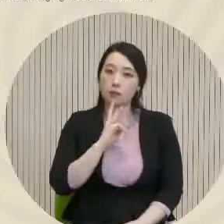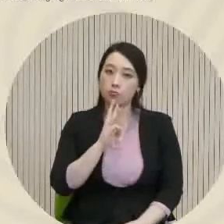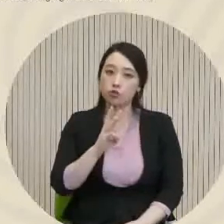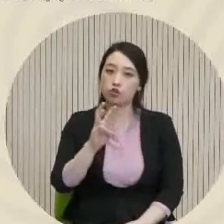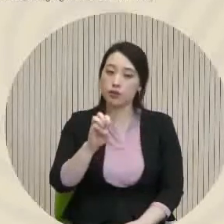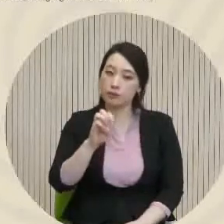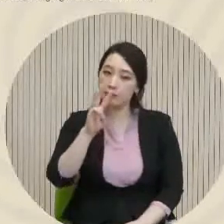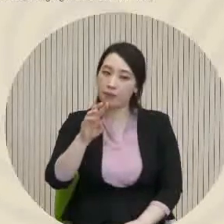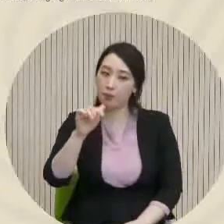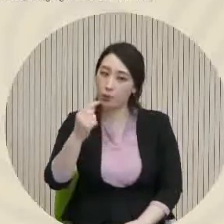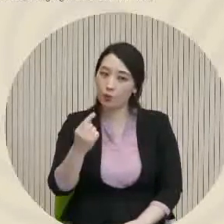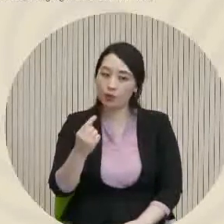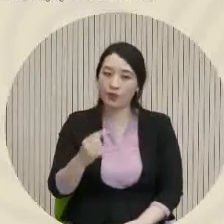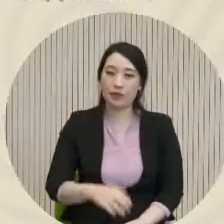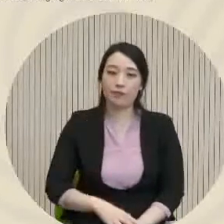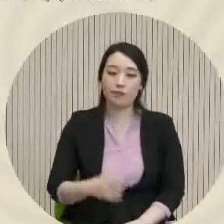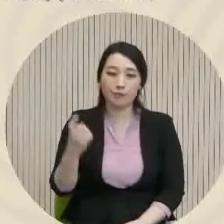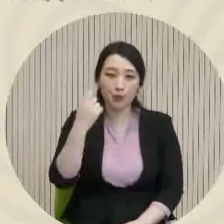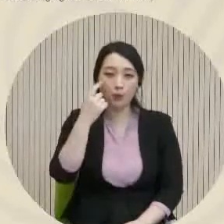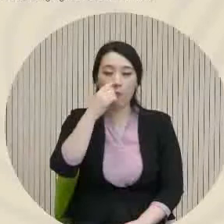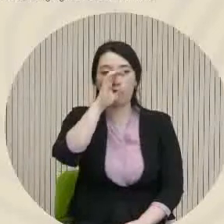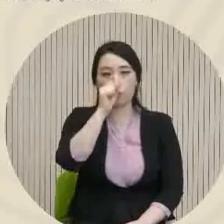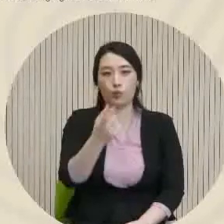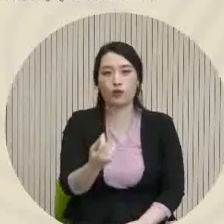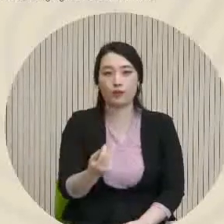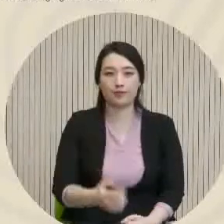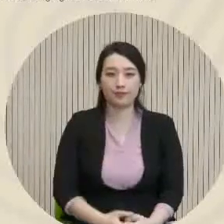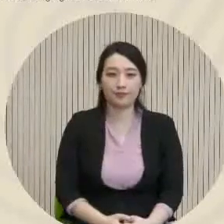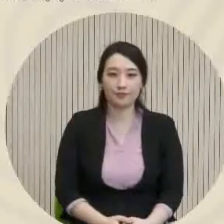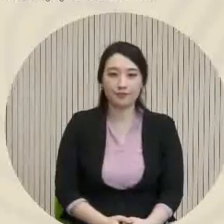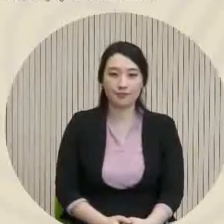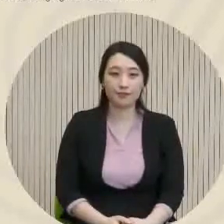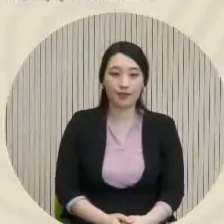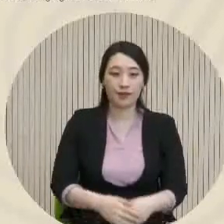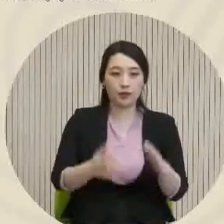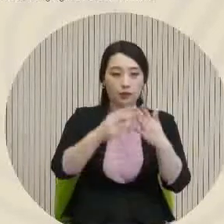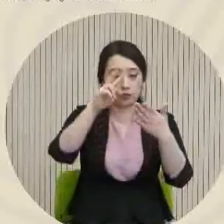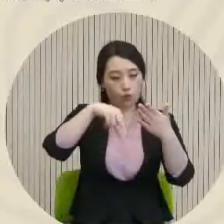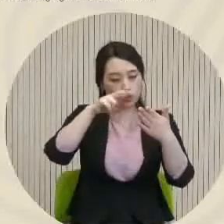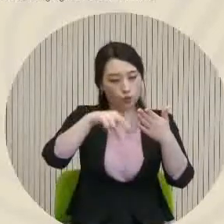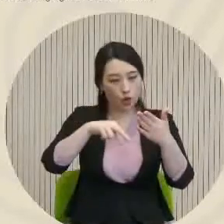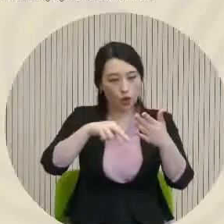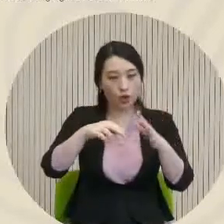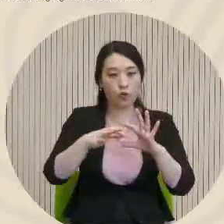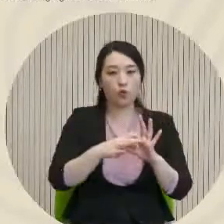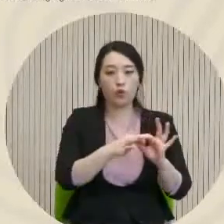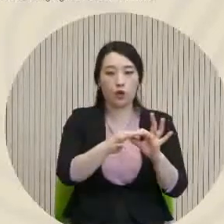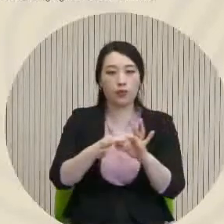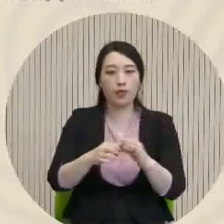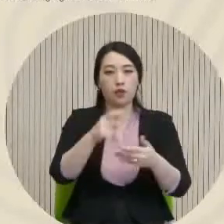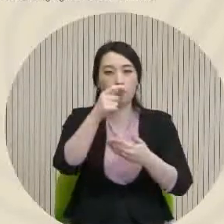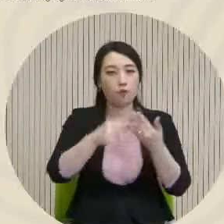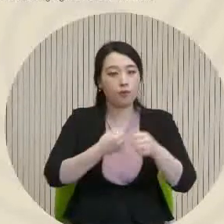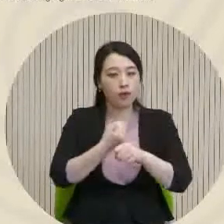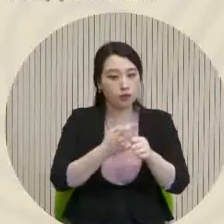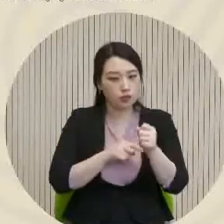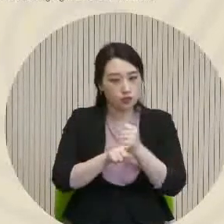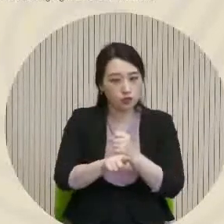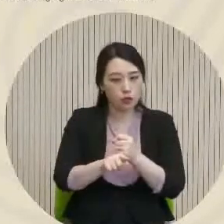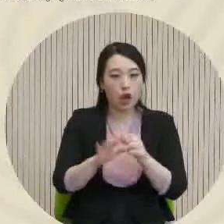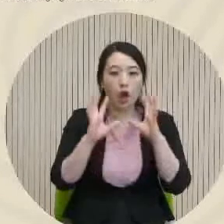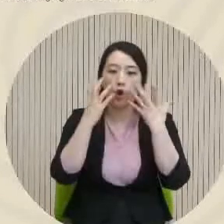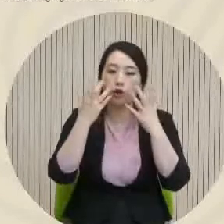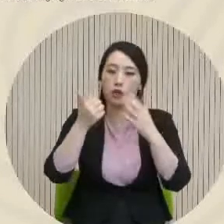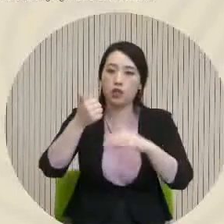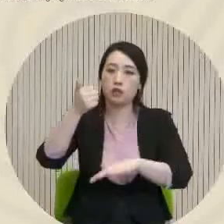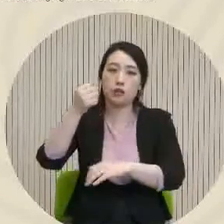title of a co-coordinator. If you have time, please listen to this later. So digital literacy was really linked to